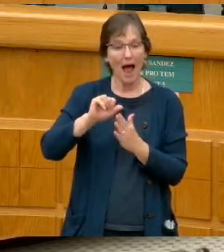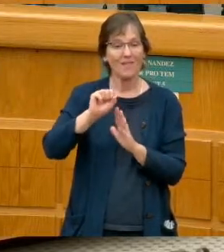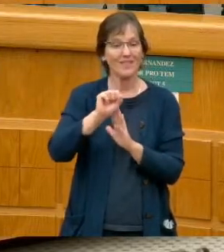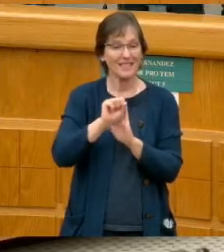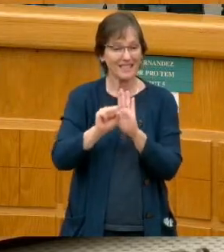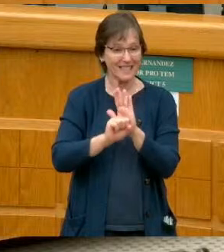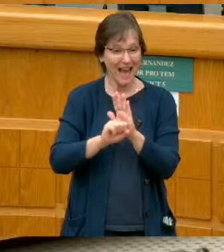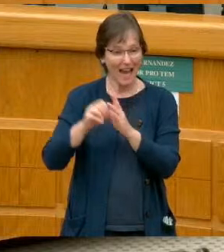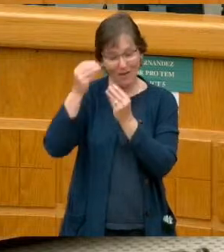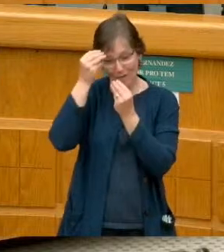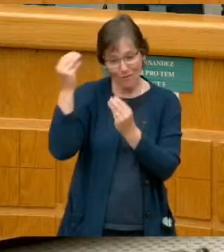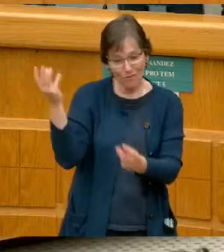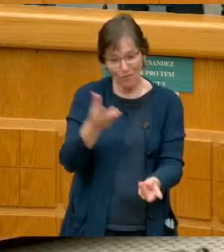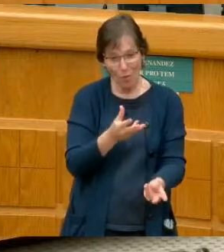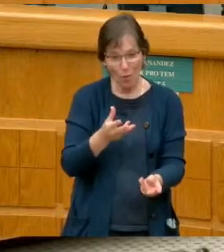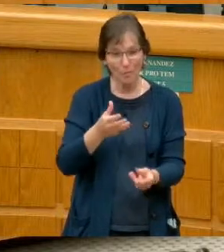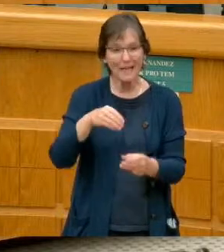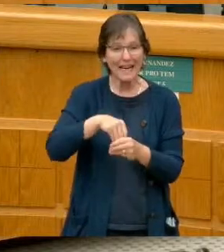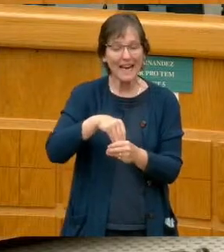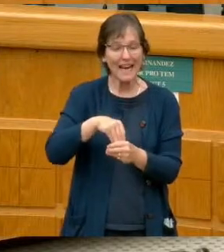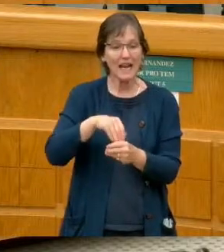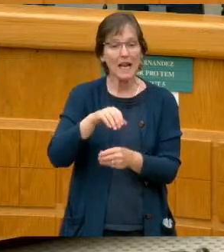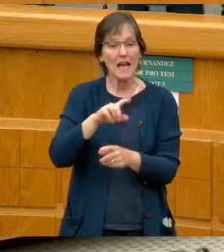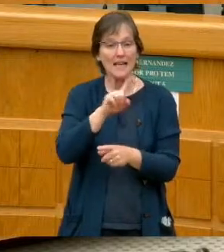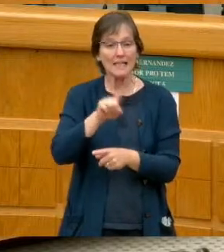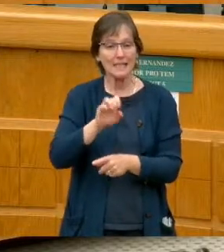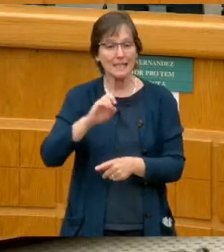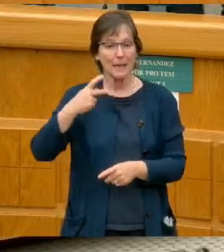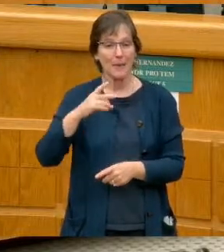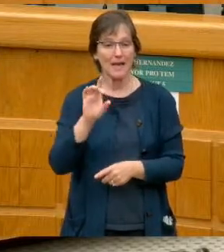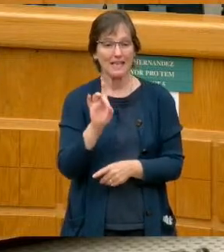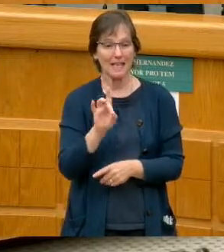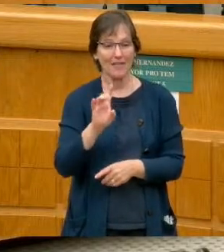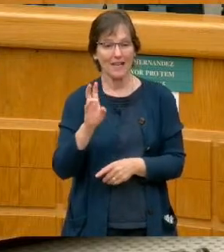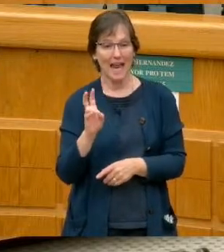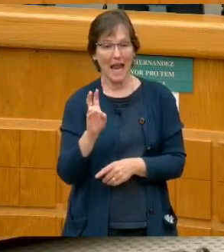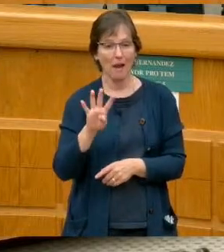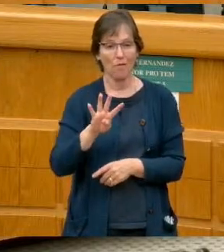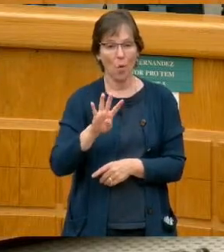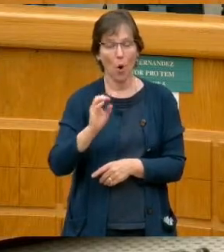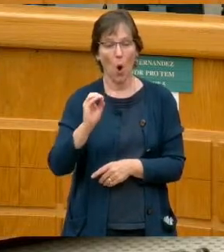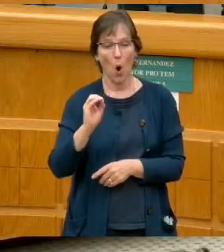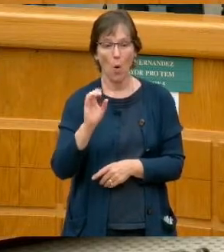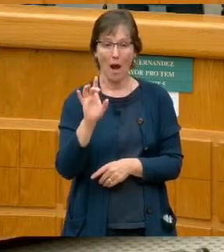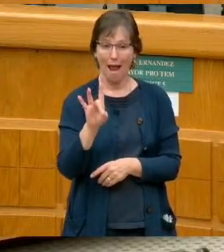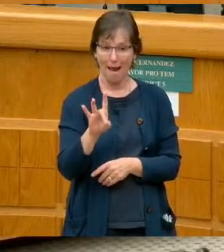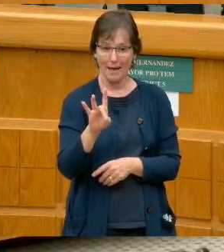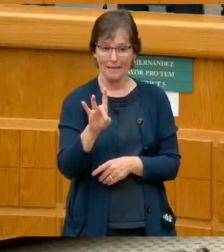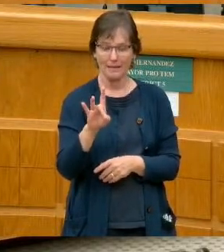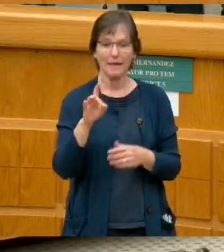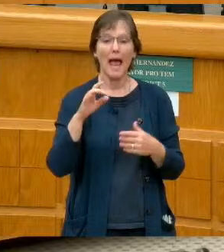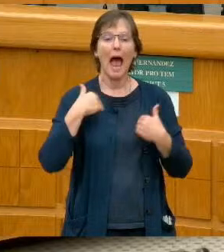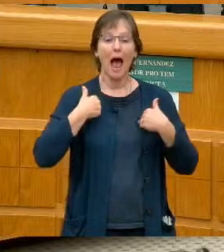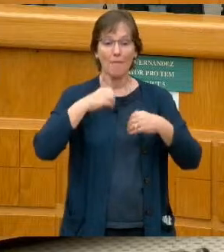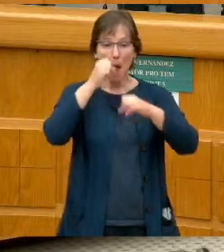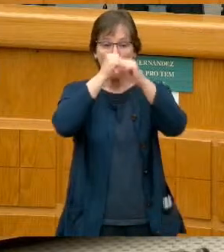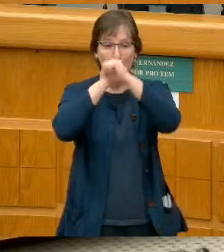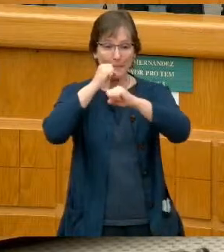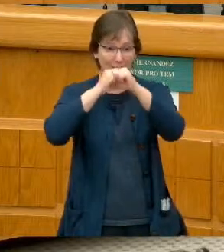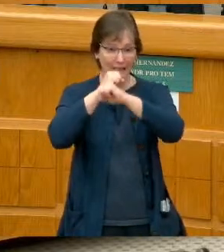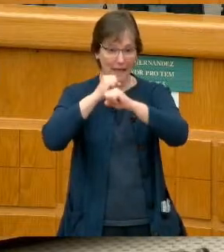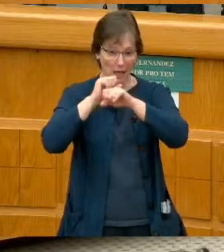zip code 78408 that was identified to have St. Louis encephalitis virus in Nueces